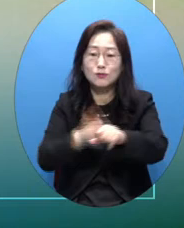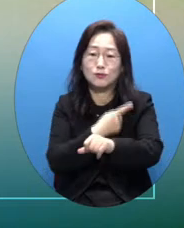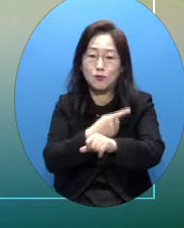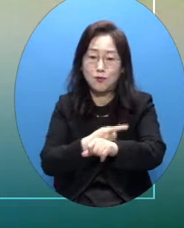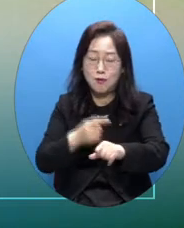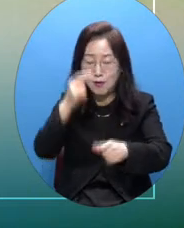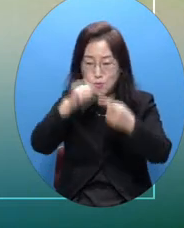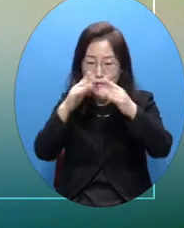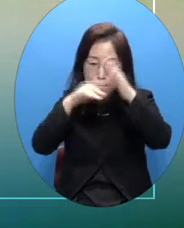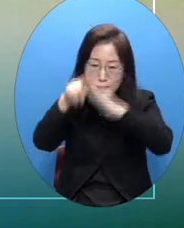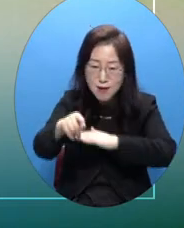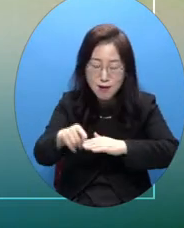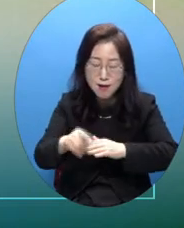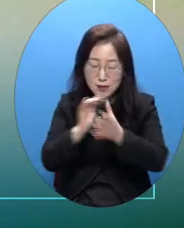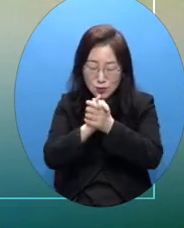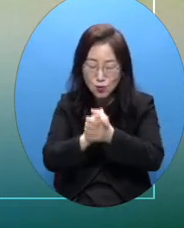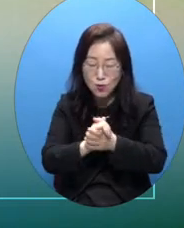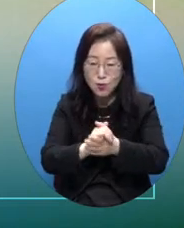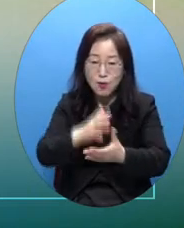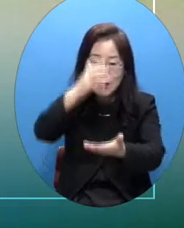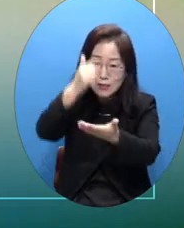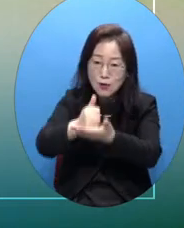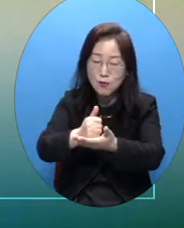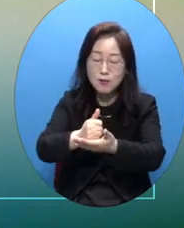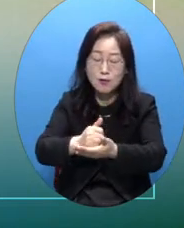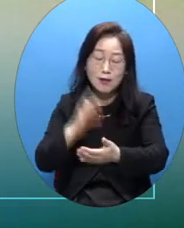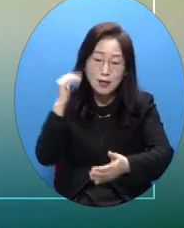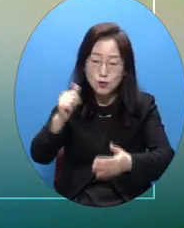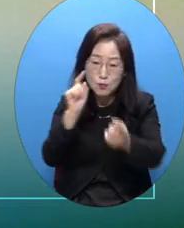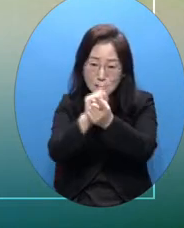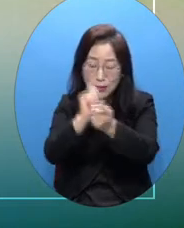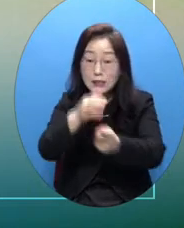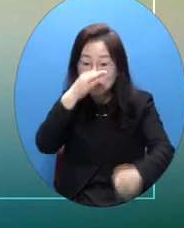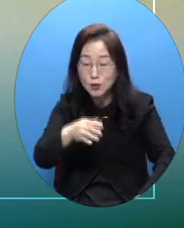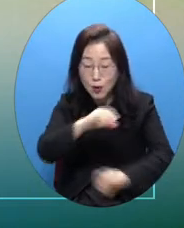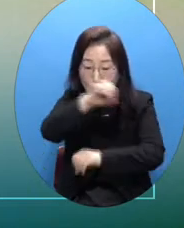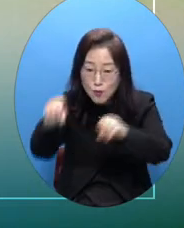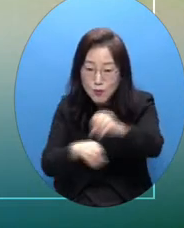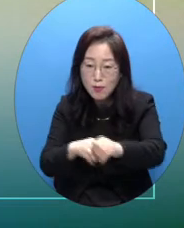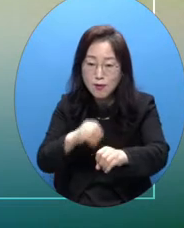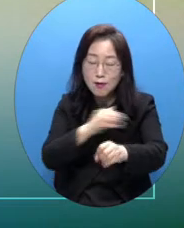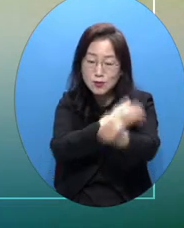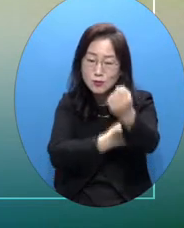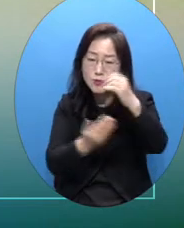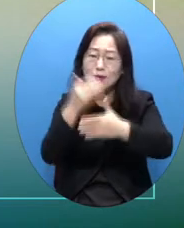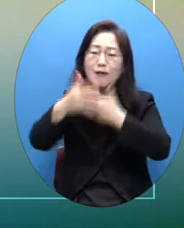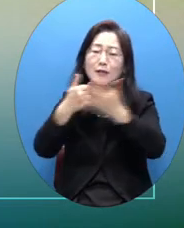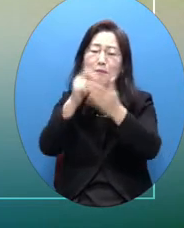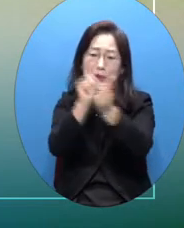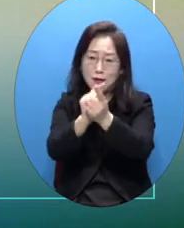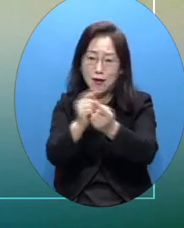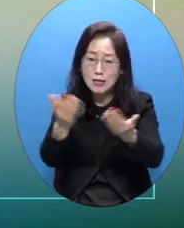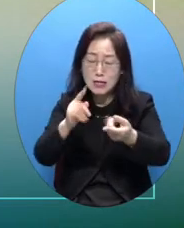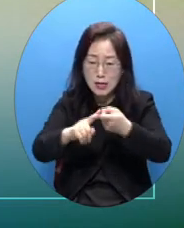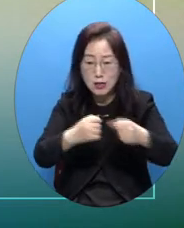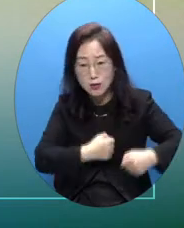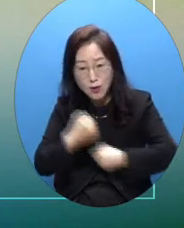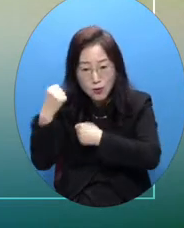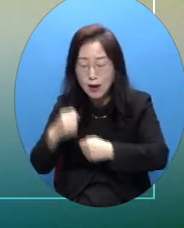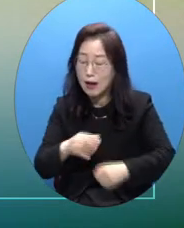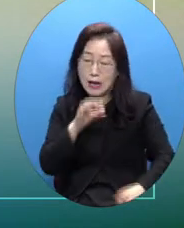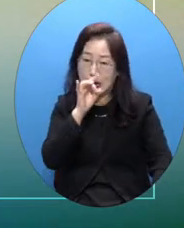a morning person but early in the morning I would wake up and run to the church to pray it was almost impossible